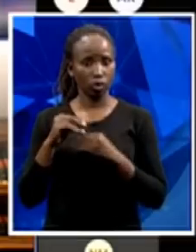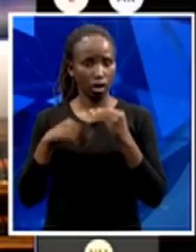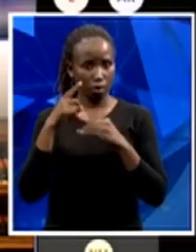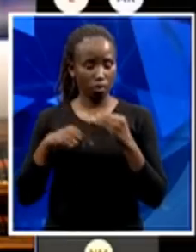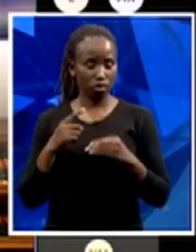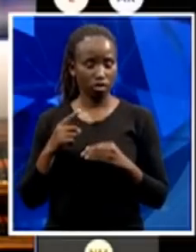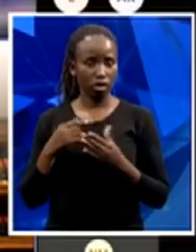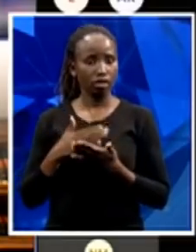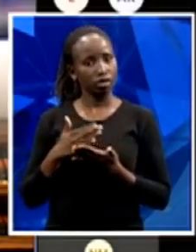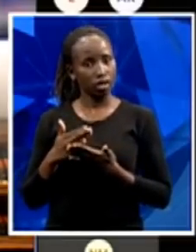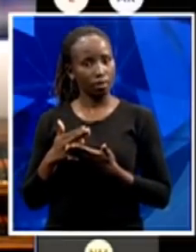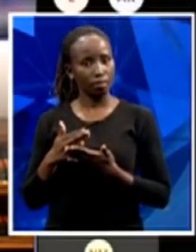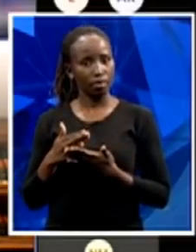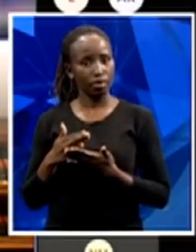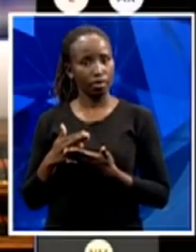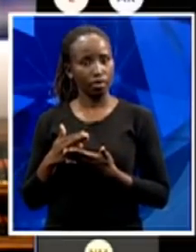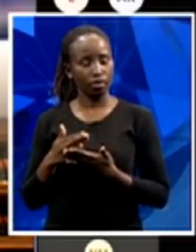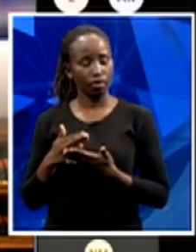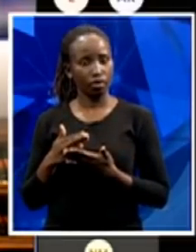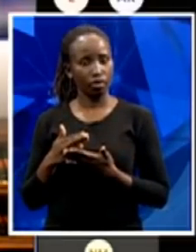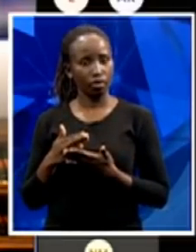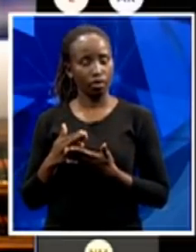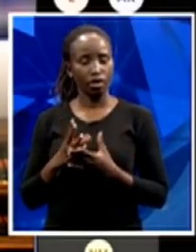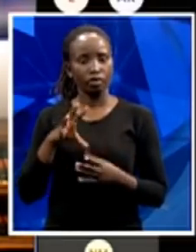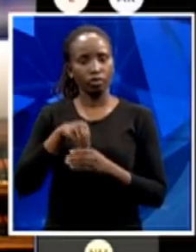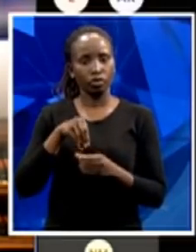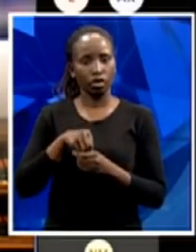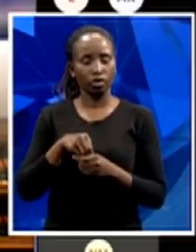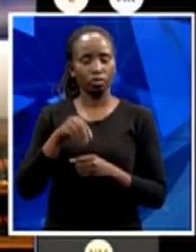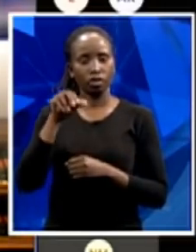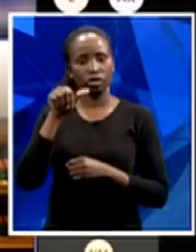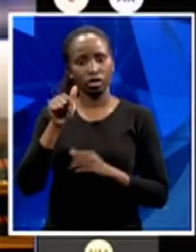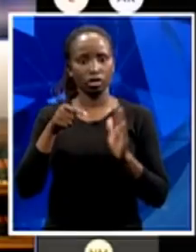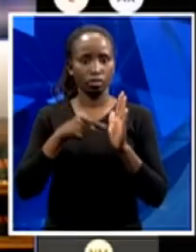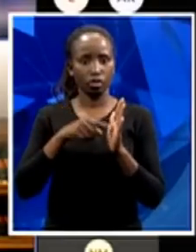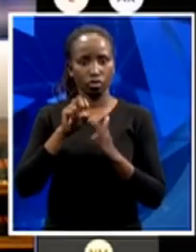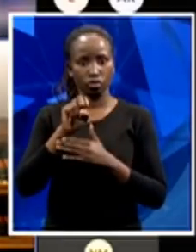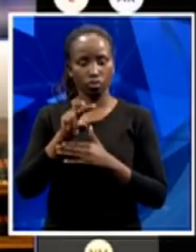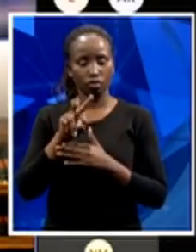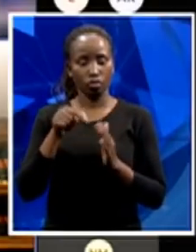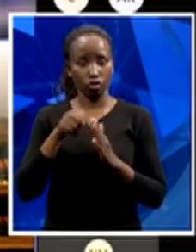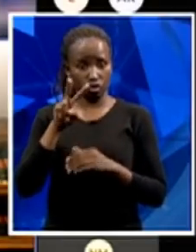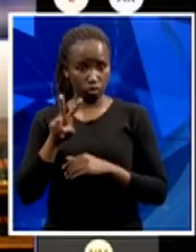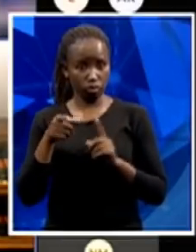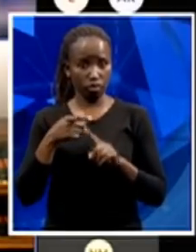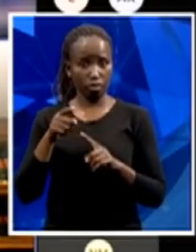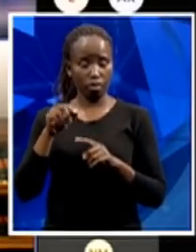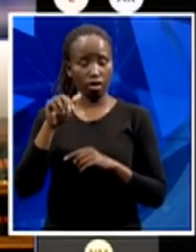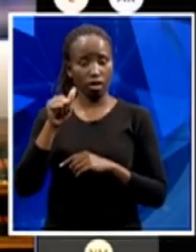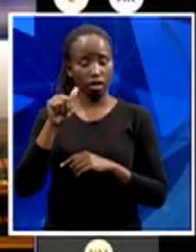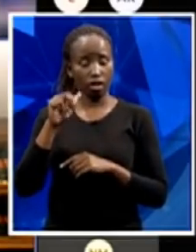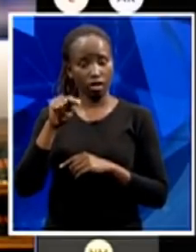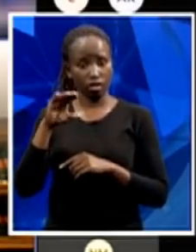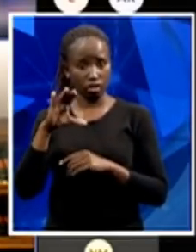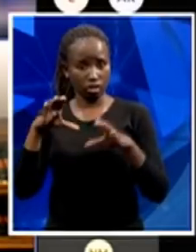section 12.2 of the constitution of the ANC. What it provides for is in the following terms, and I quote, "Without prejudice